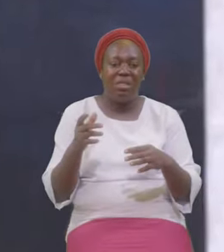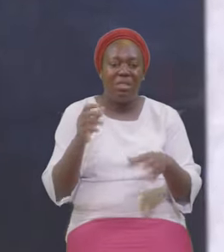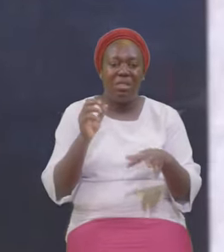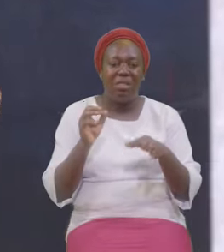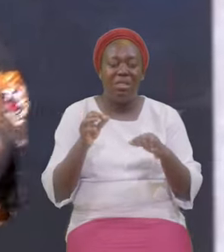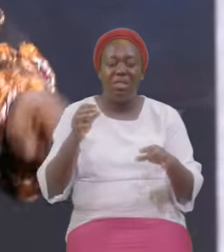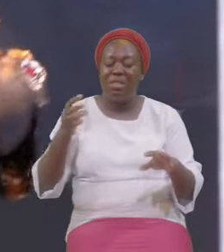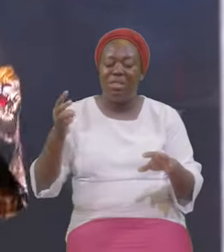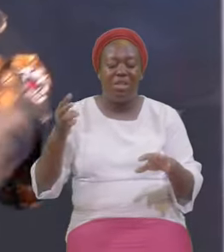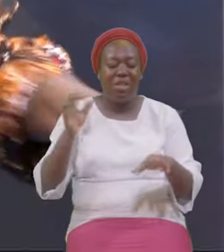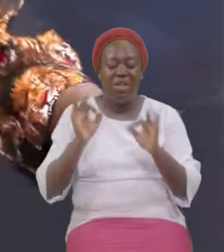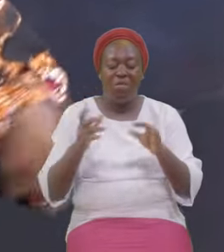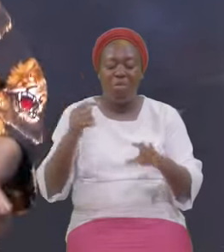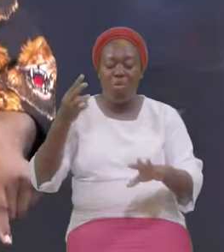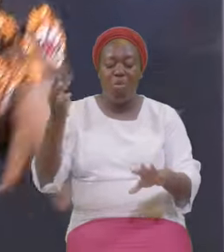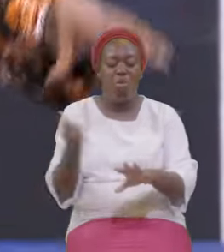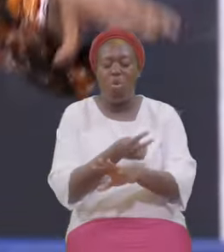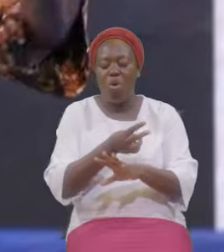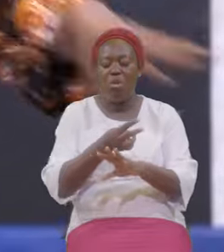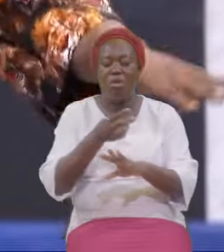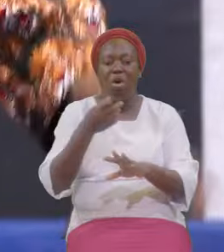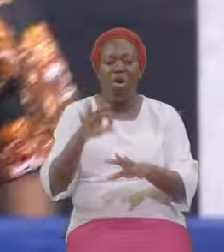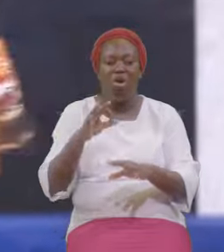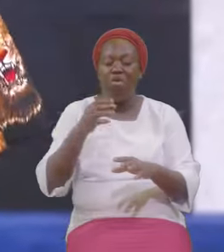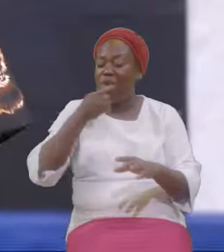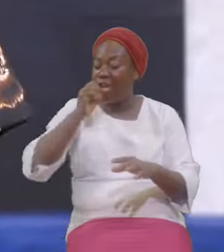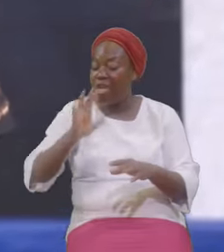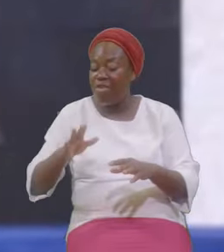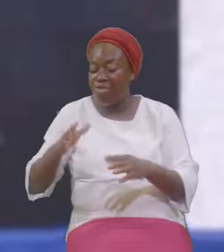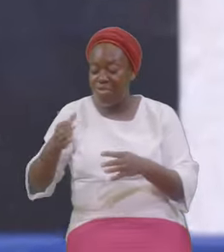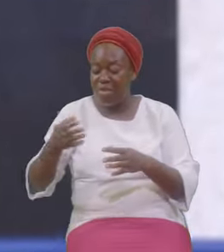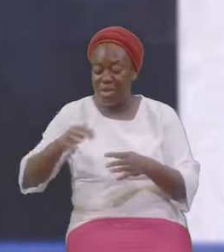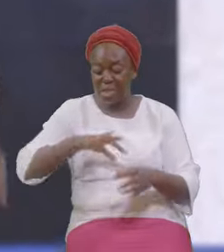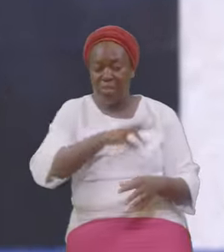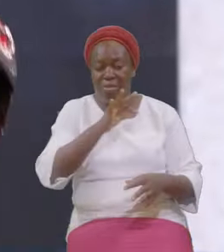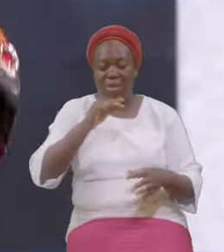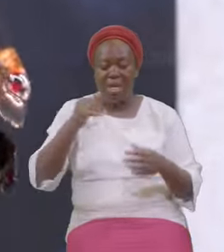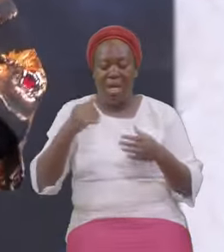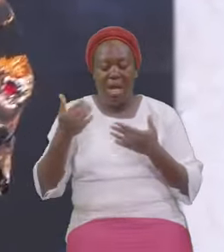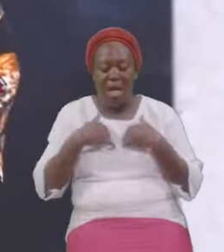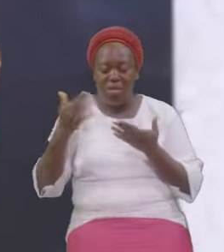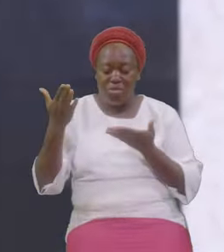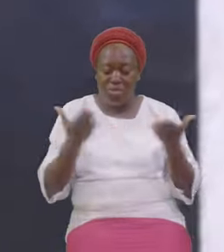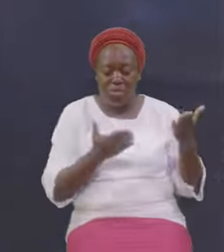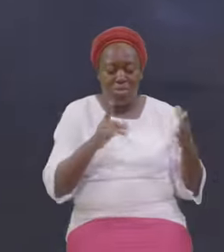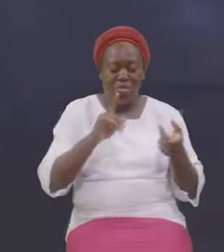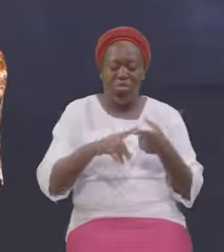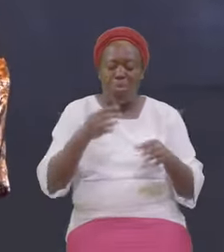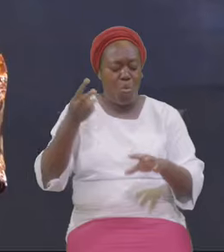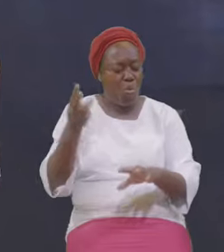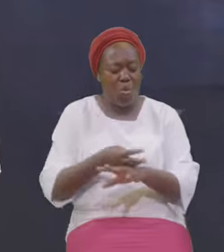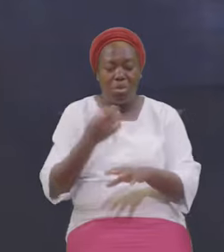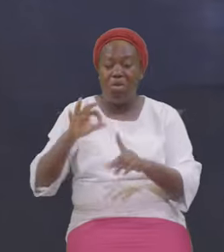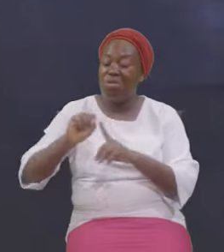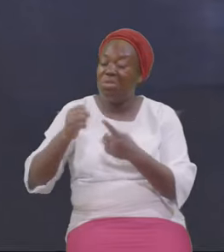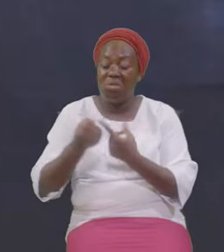spirits has gotten you to the worst of situations, don't worry, tonight,